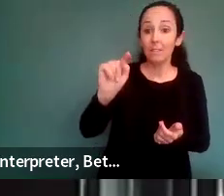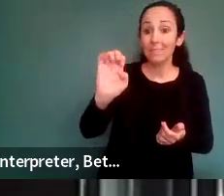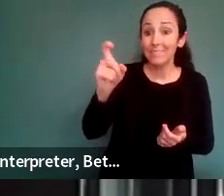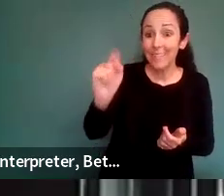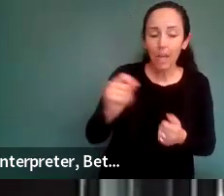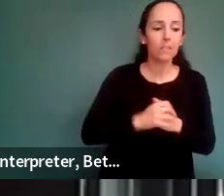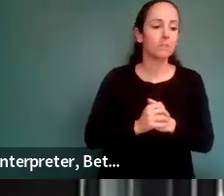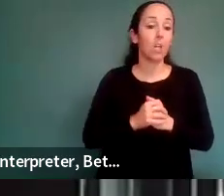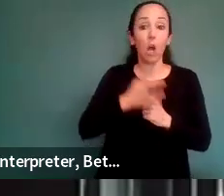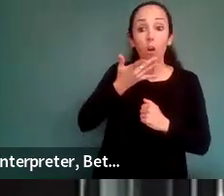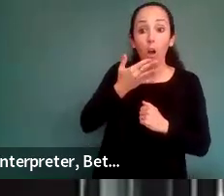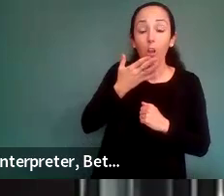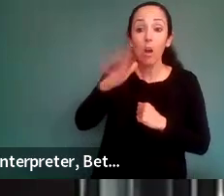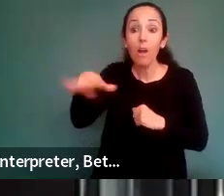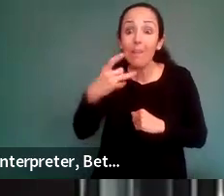your light's on.